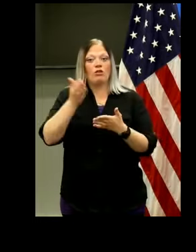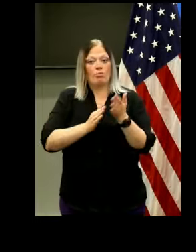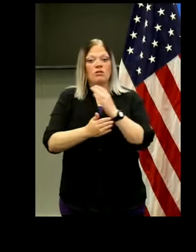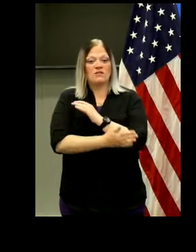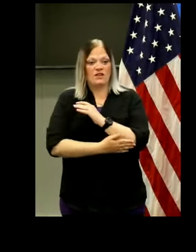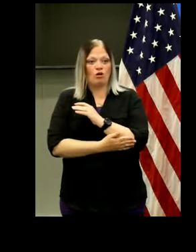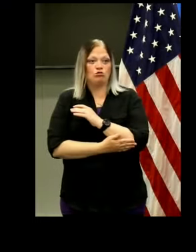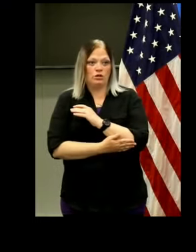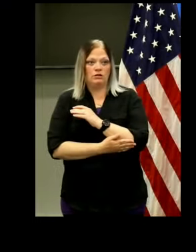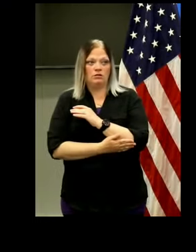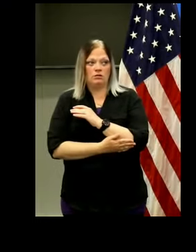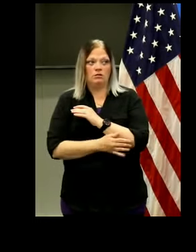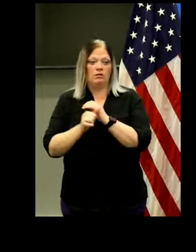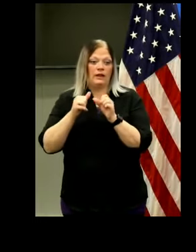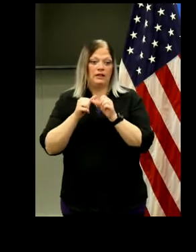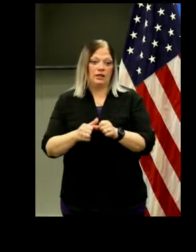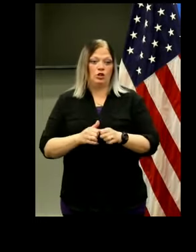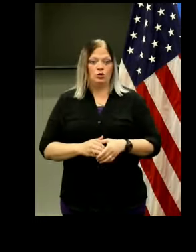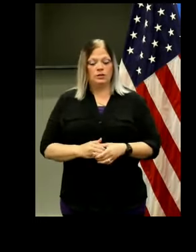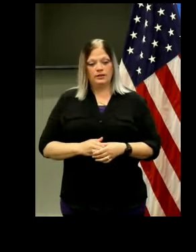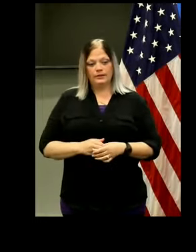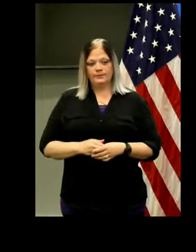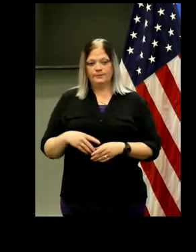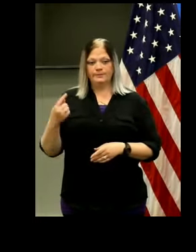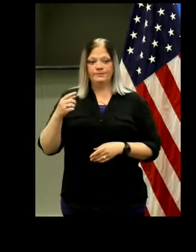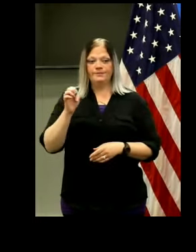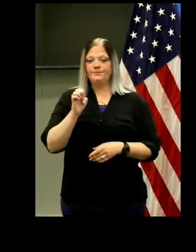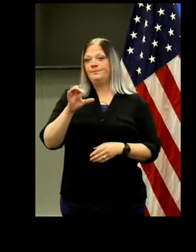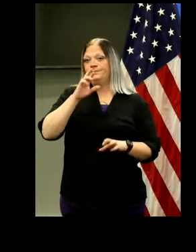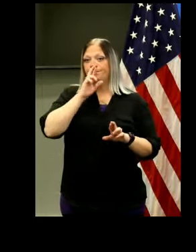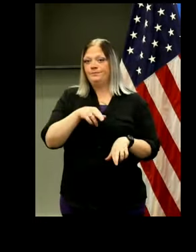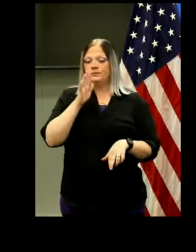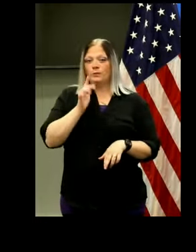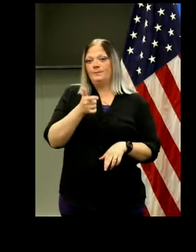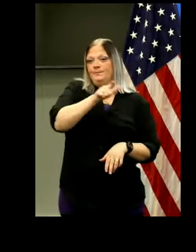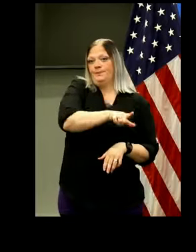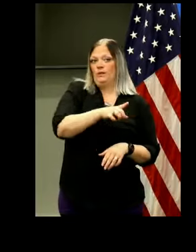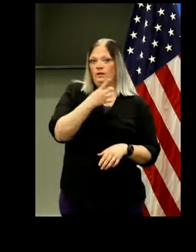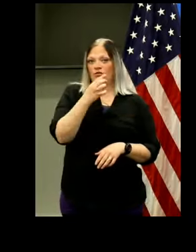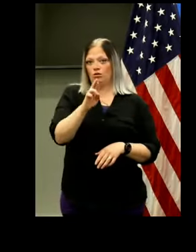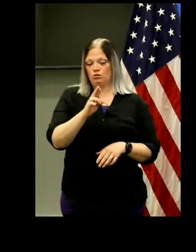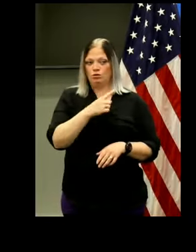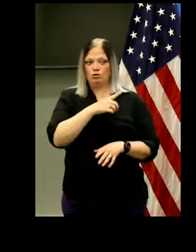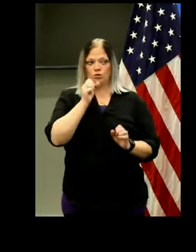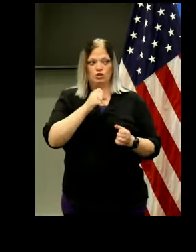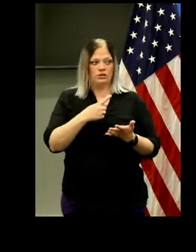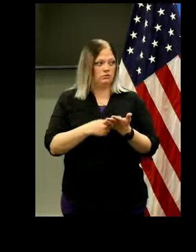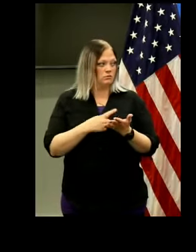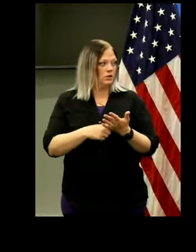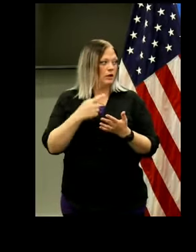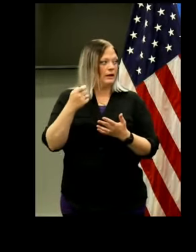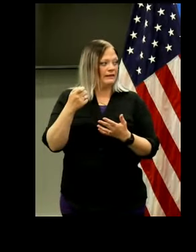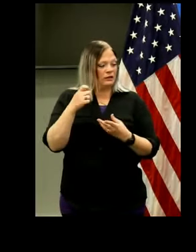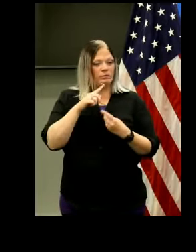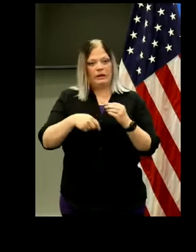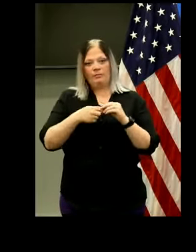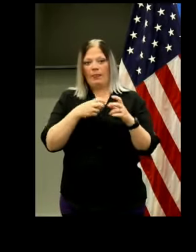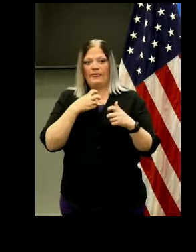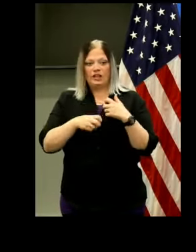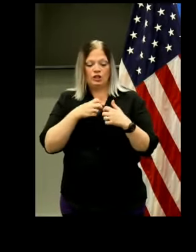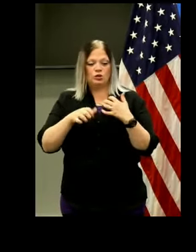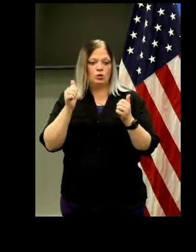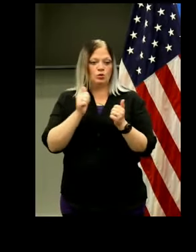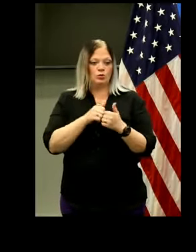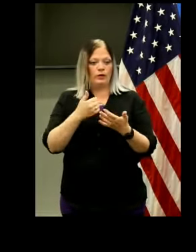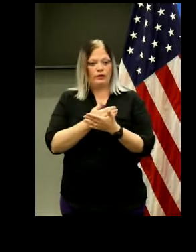country, and that continues. Erie County Responds, I'm going to turn it over to Dr. Burstein so she can talk a little bit about the issues